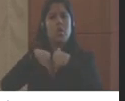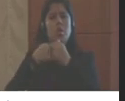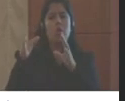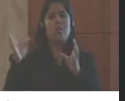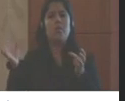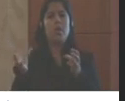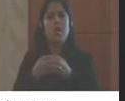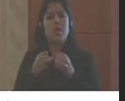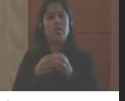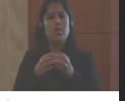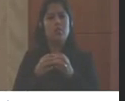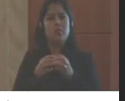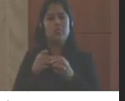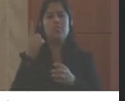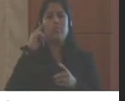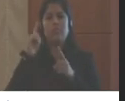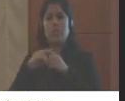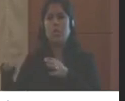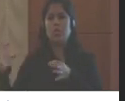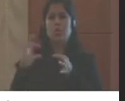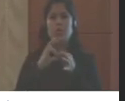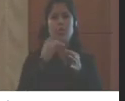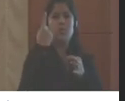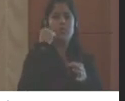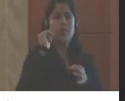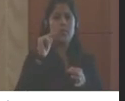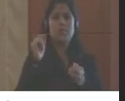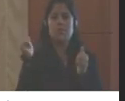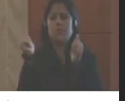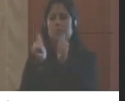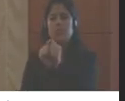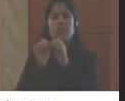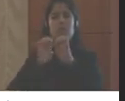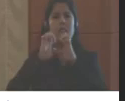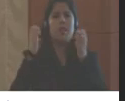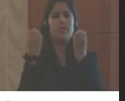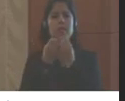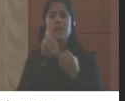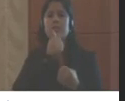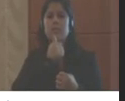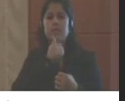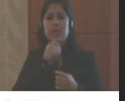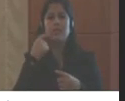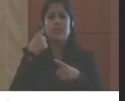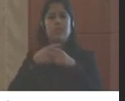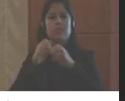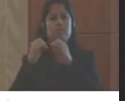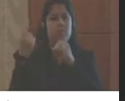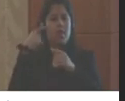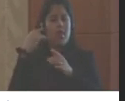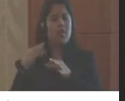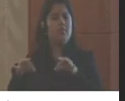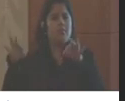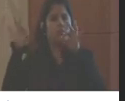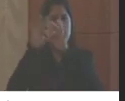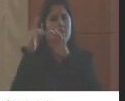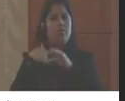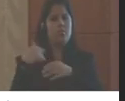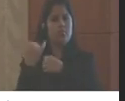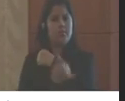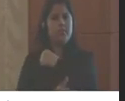of our country, such as the civil association United for Them, made up of private companies and